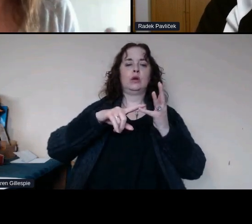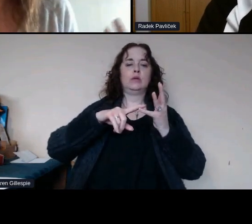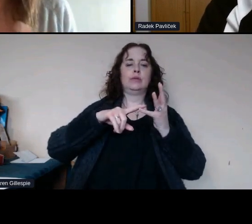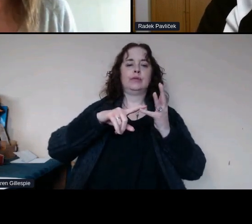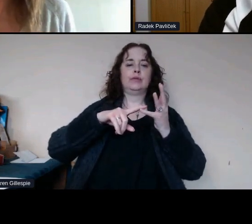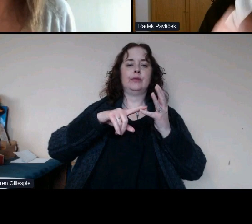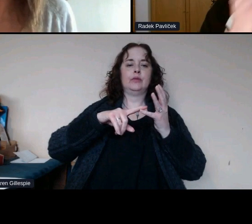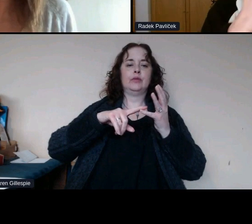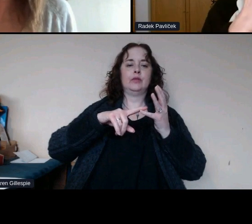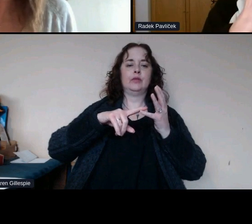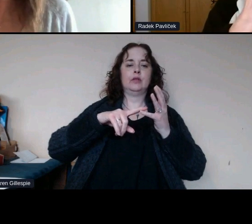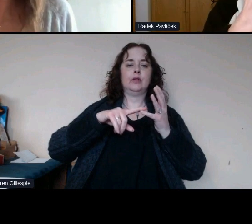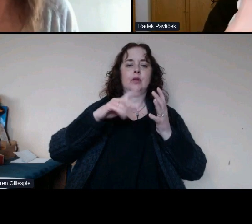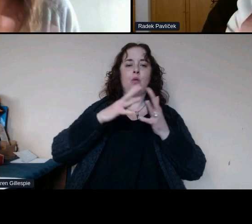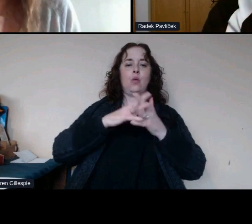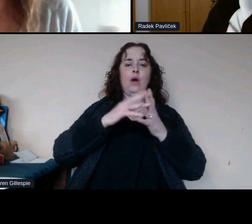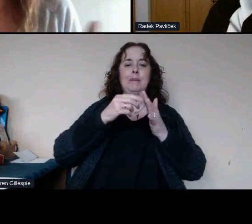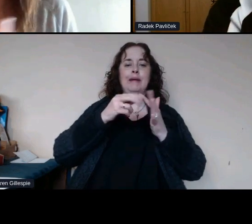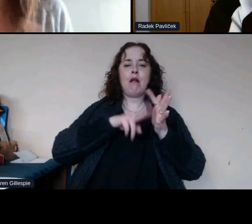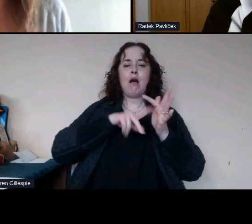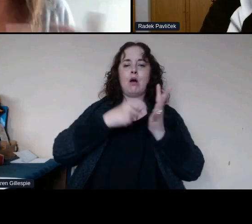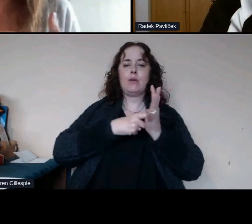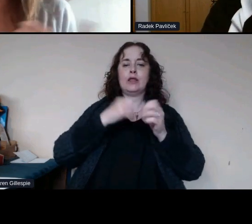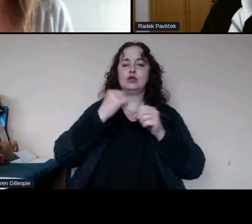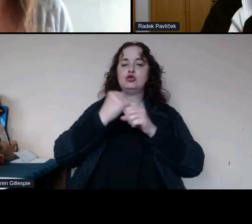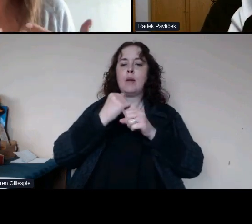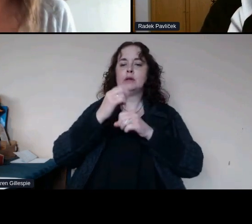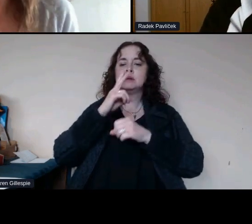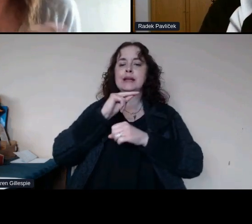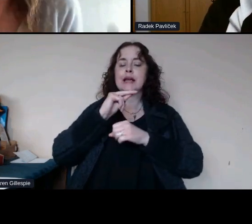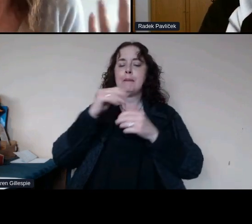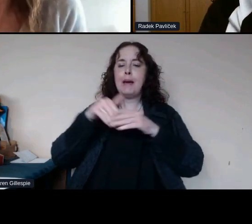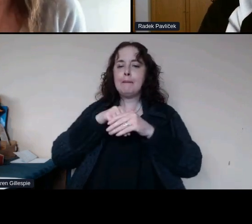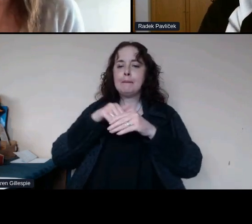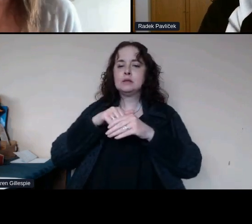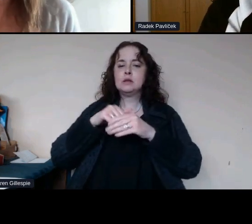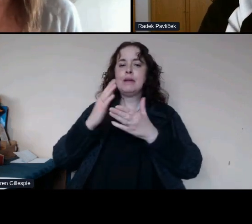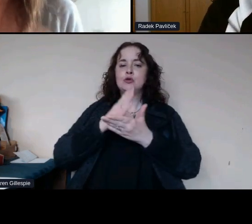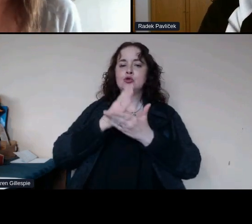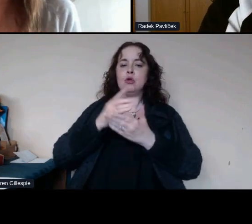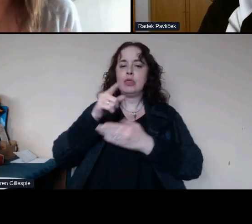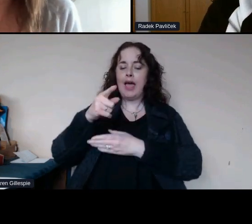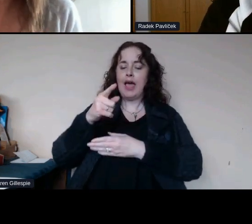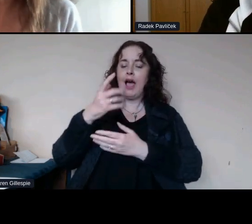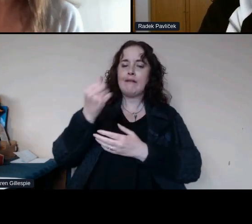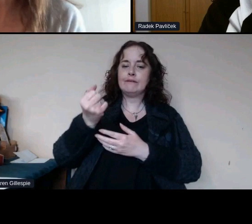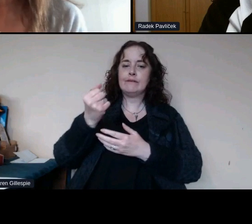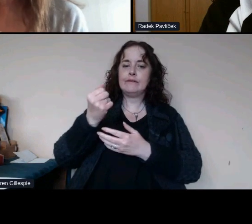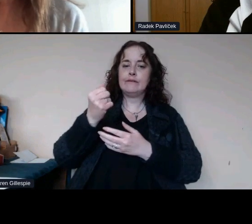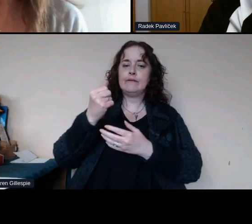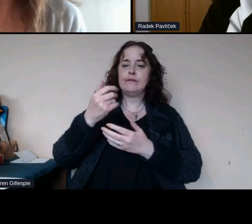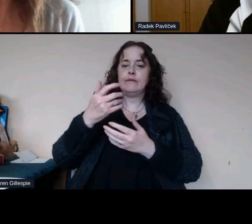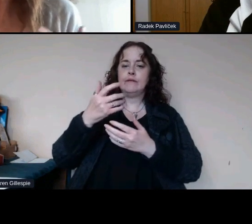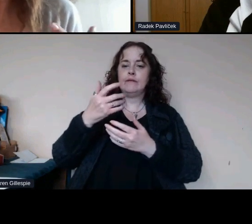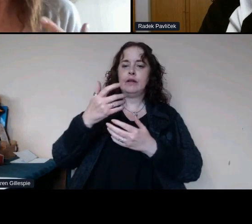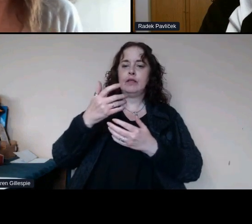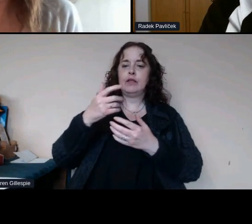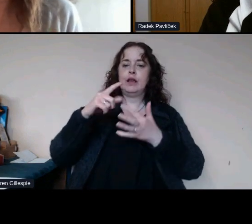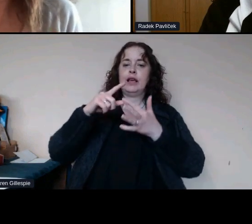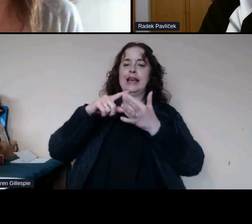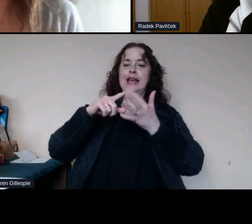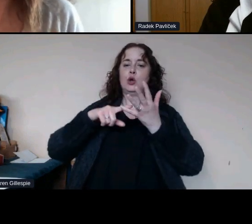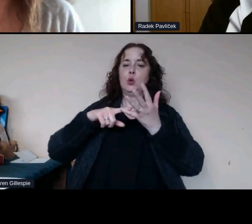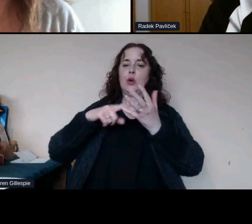webinar with the German-speaking members to make sure that they feel that they get also kind of benefits at the EU level. Because what we